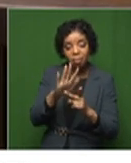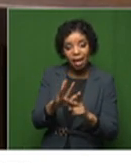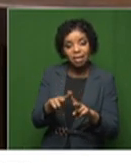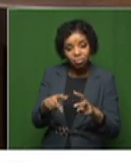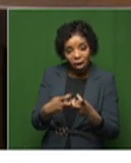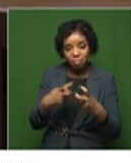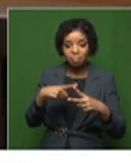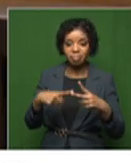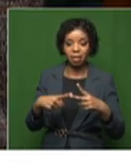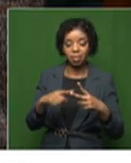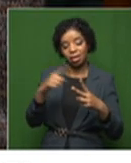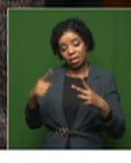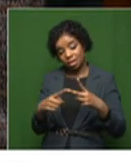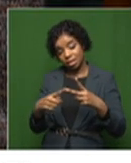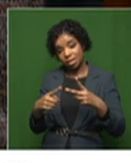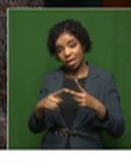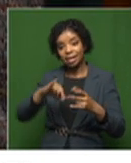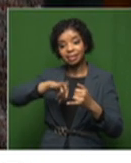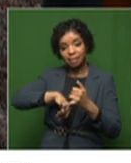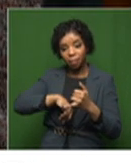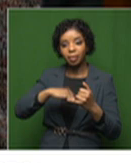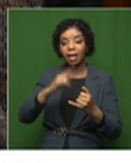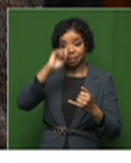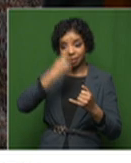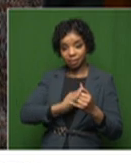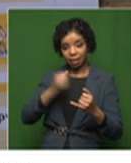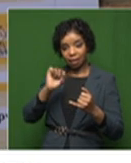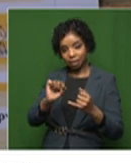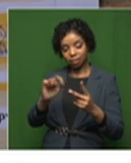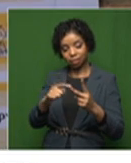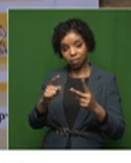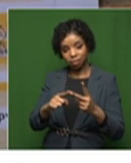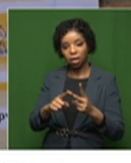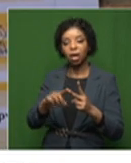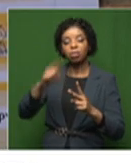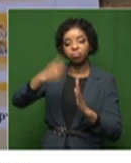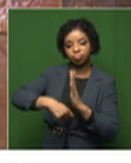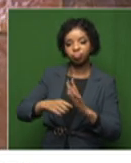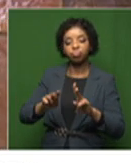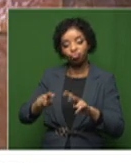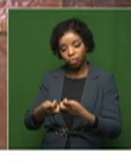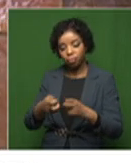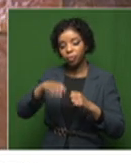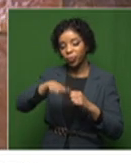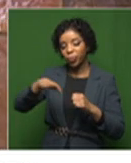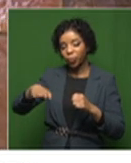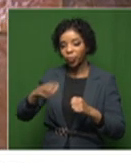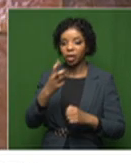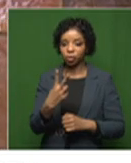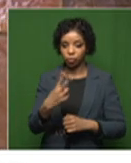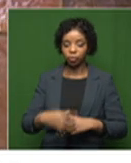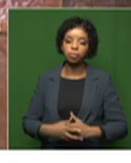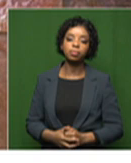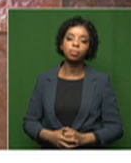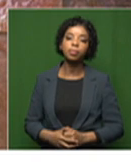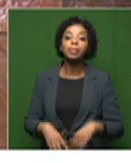And co-accused, his stepson, has been charged with rape of the two little girls. We've taken the children to